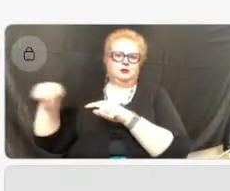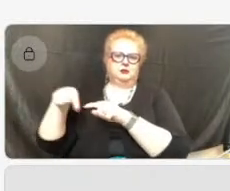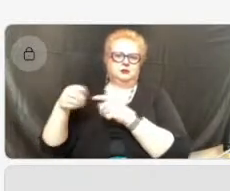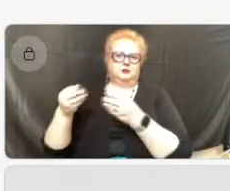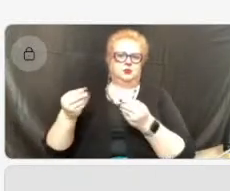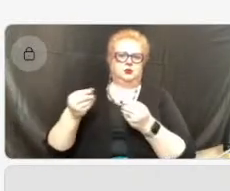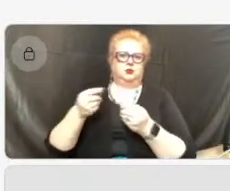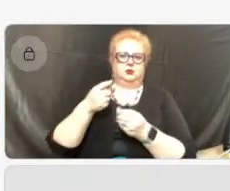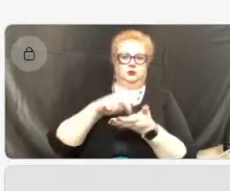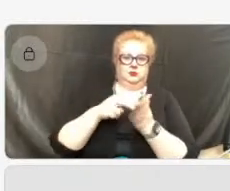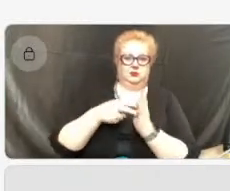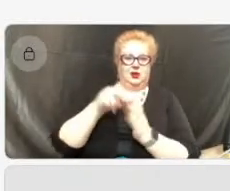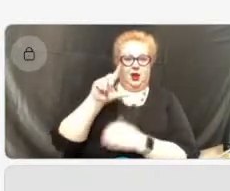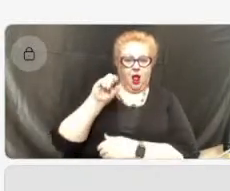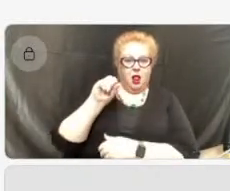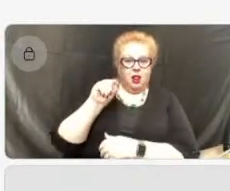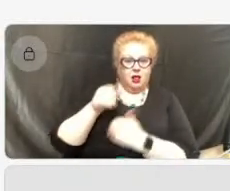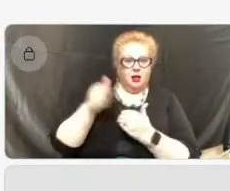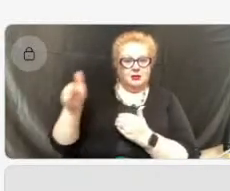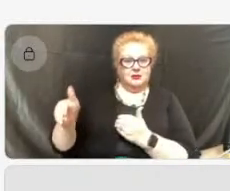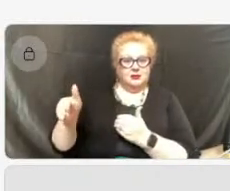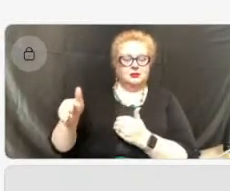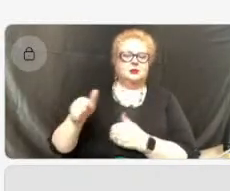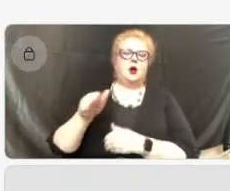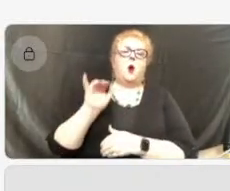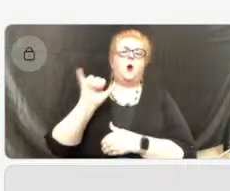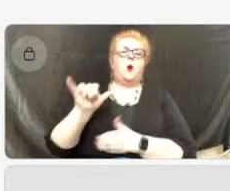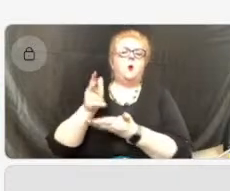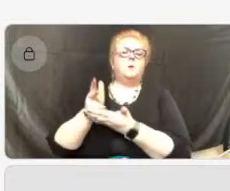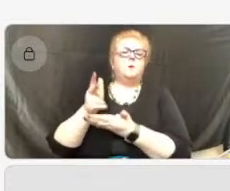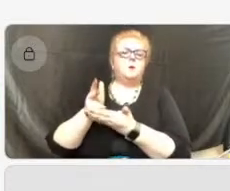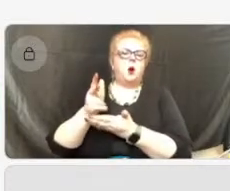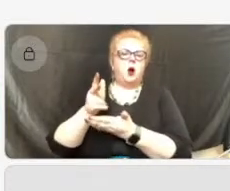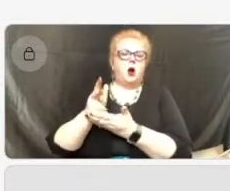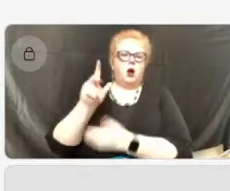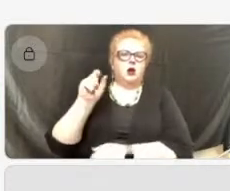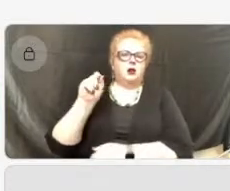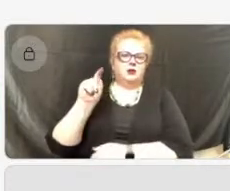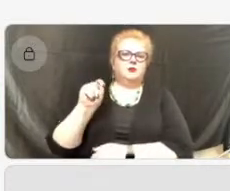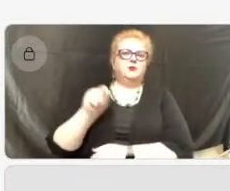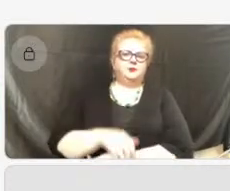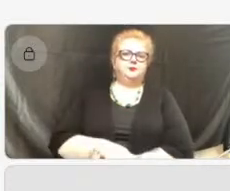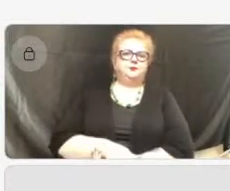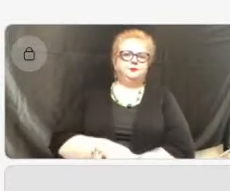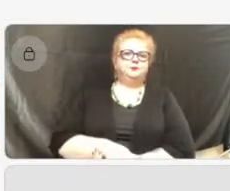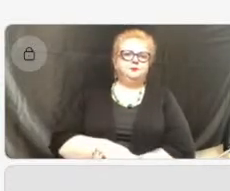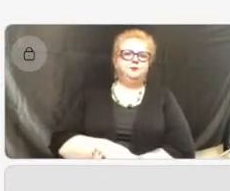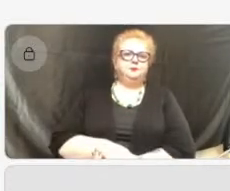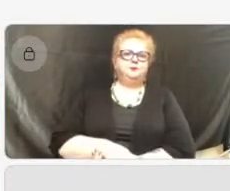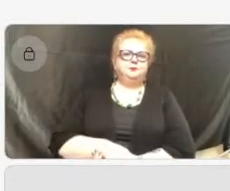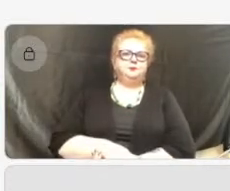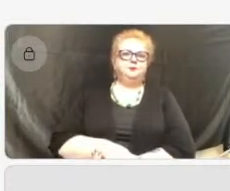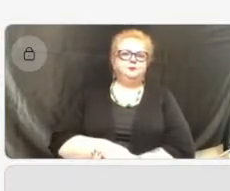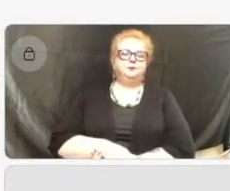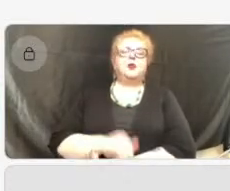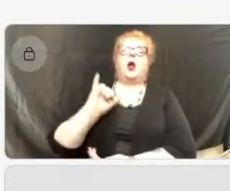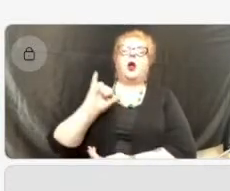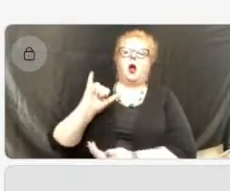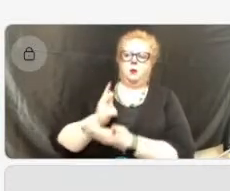You mean the lot next to it? Yes. Well, that's gonna be the parking lot. Parking? Yeah. Okay.